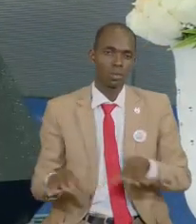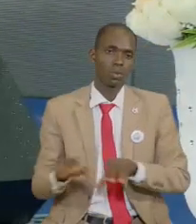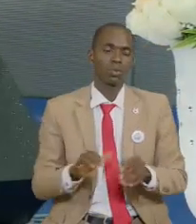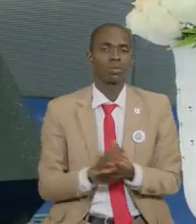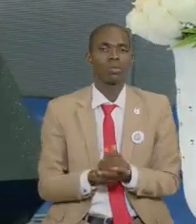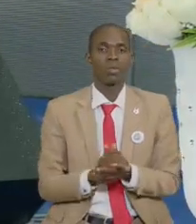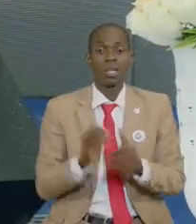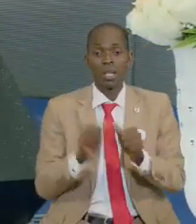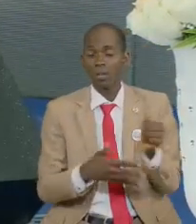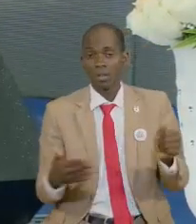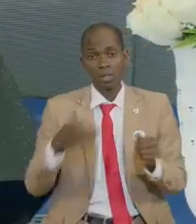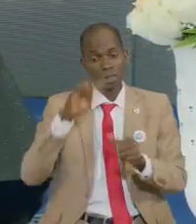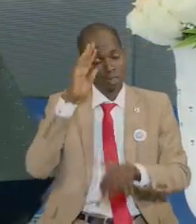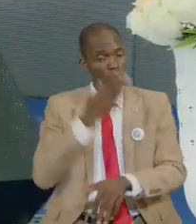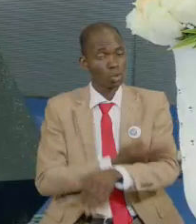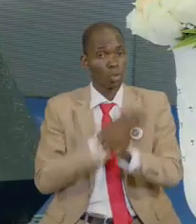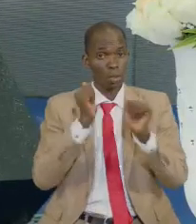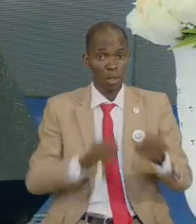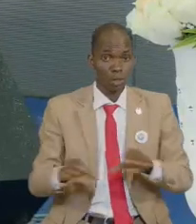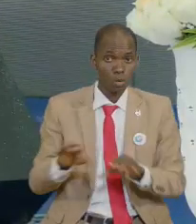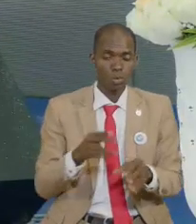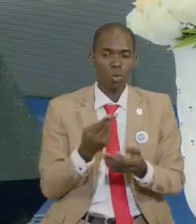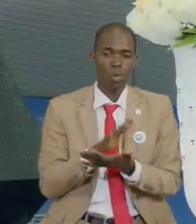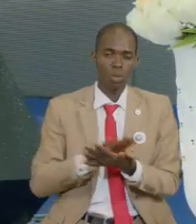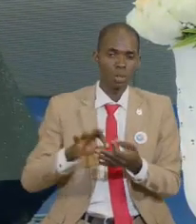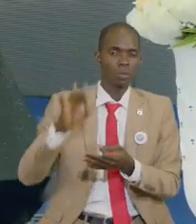Everything the Son can do, the Holy Spirit can do.